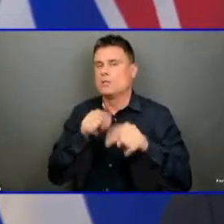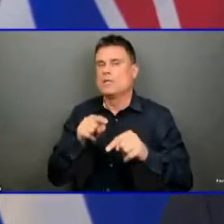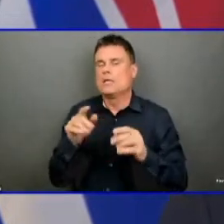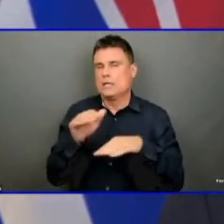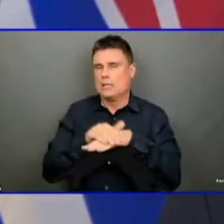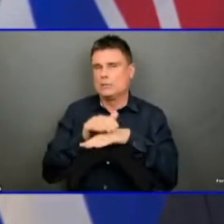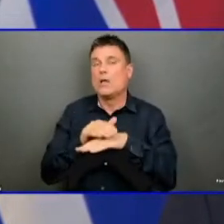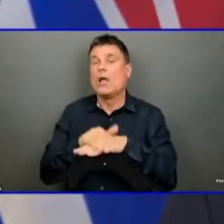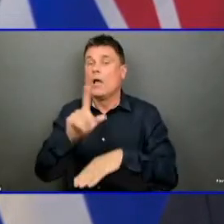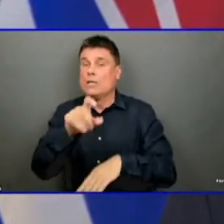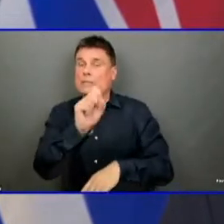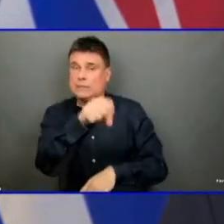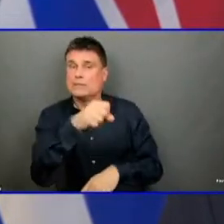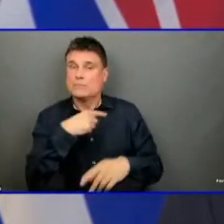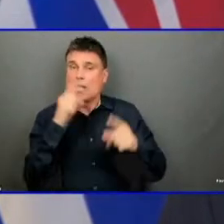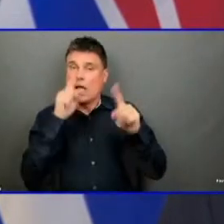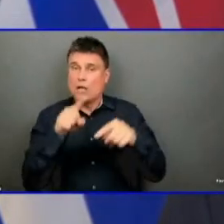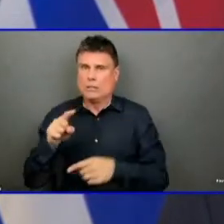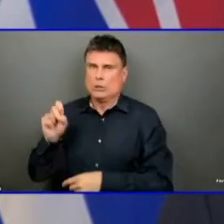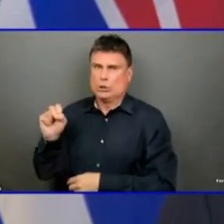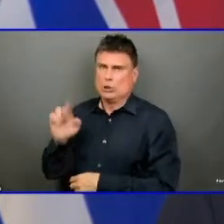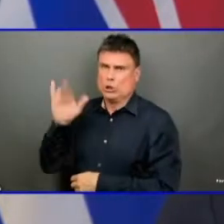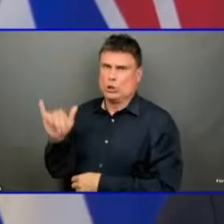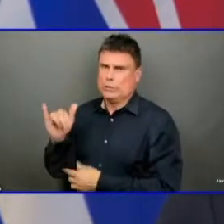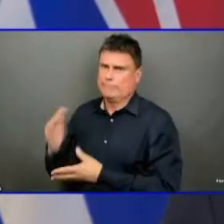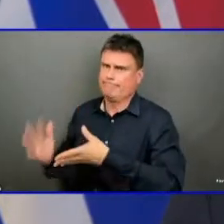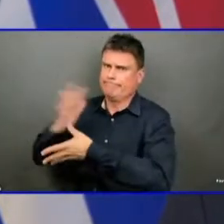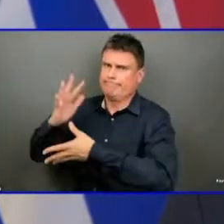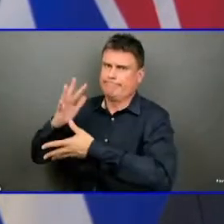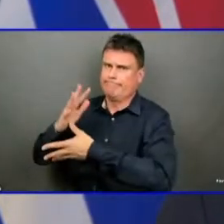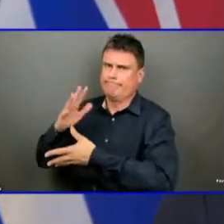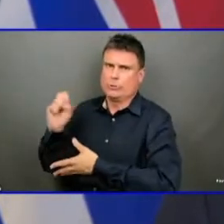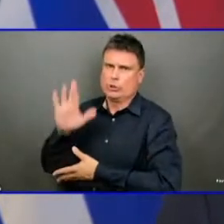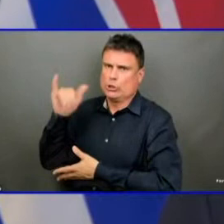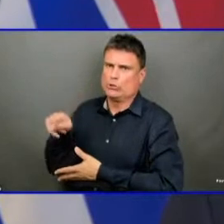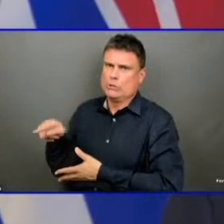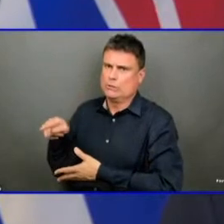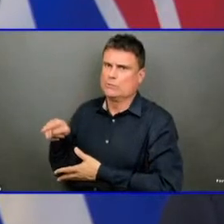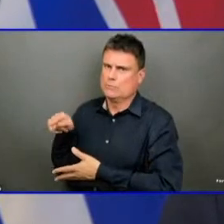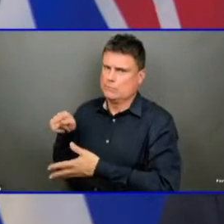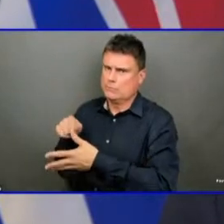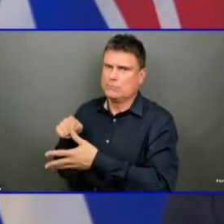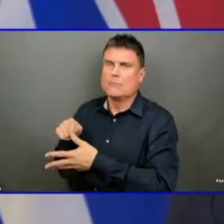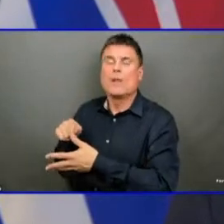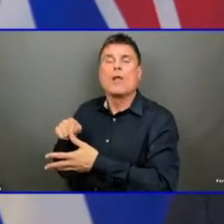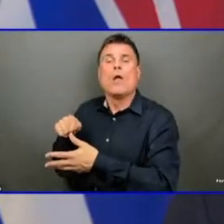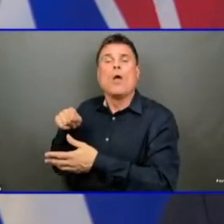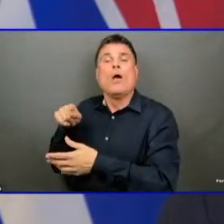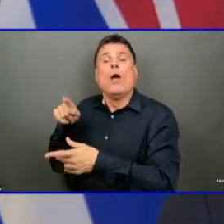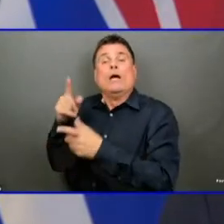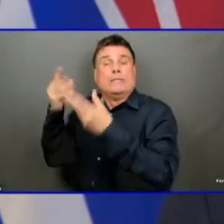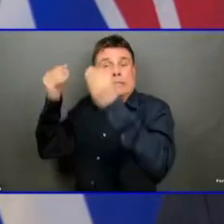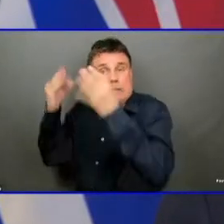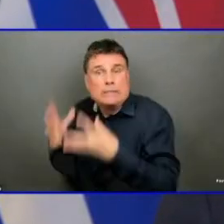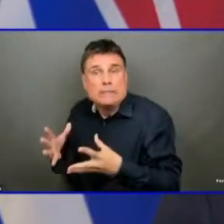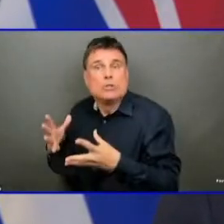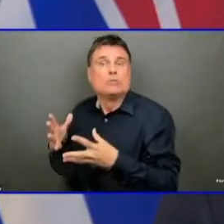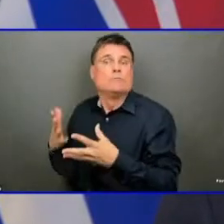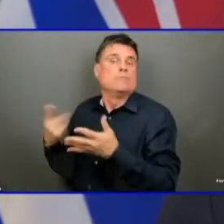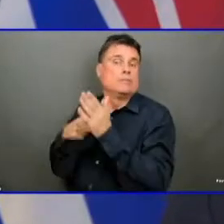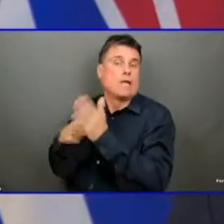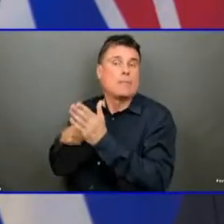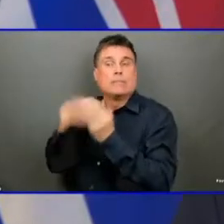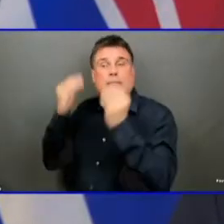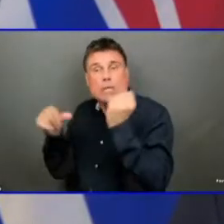in education, teachers and education assistants and others who support our education system with respect to police and fire.